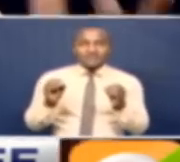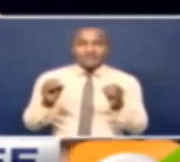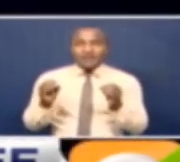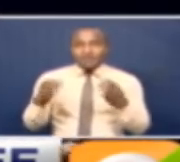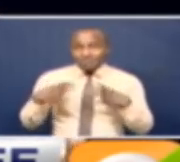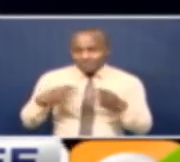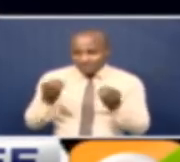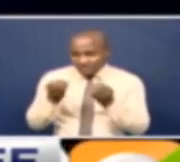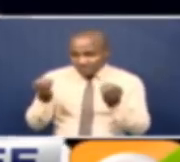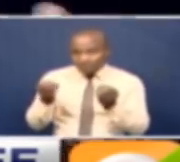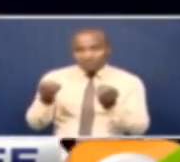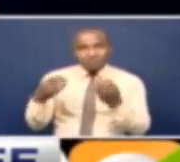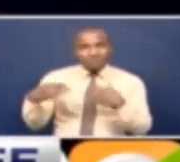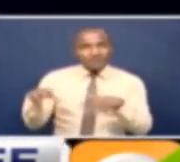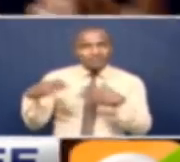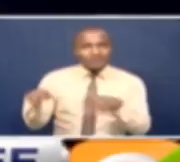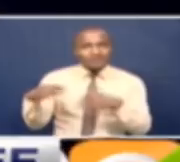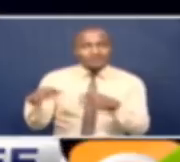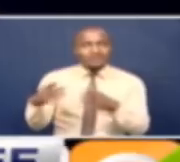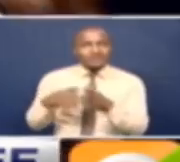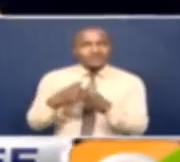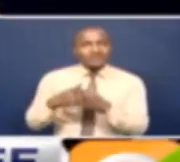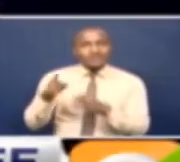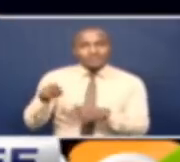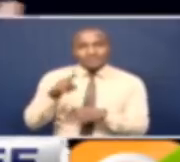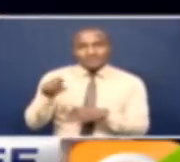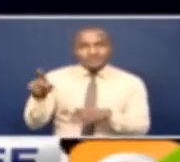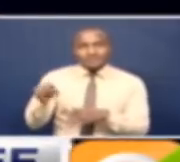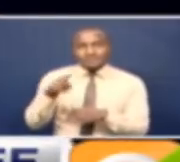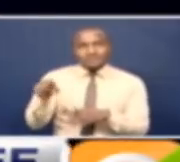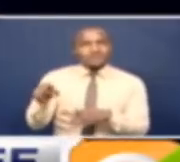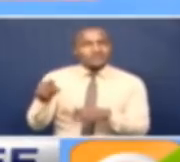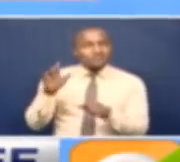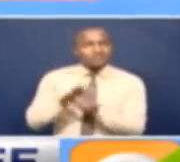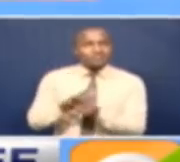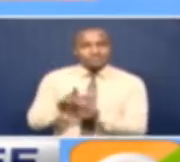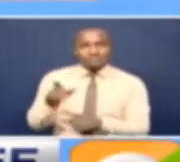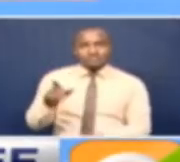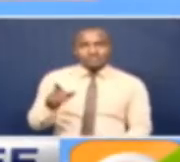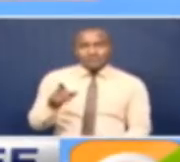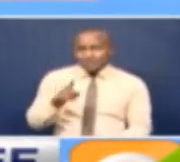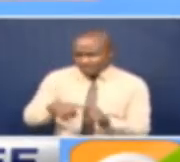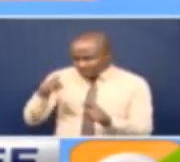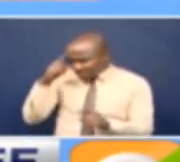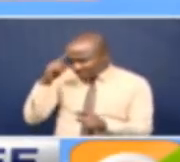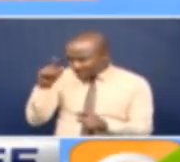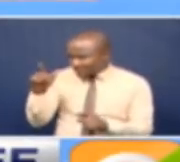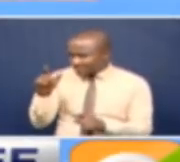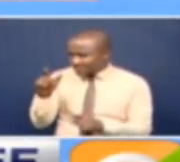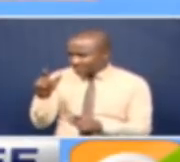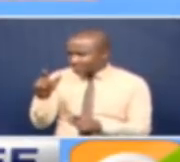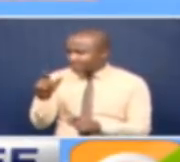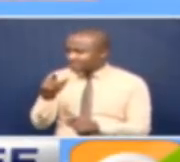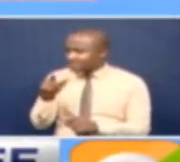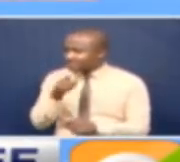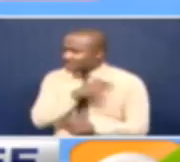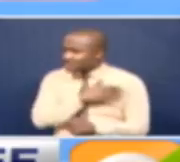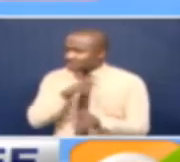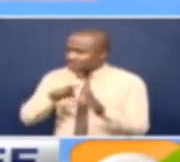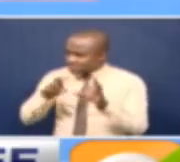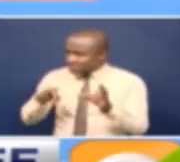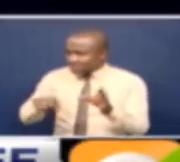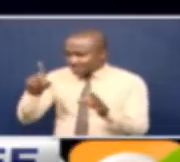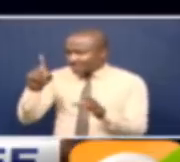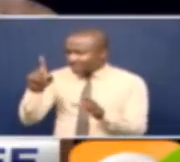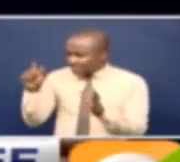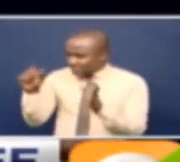to play, then there's a lot of mistakes. They'll make a lot of mistakes. Do you think it was a miscalculation on NASA's part to withdraw? Do you think, honestly? No, I don't. I think